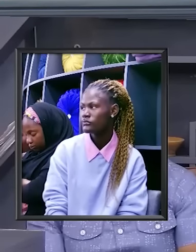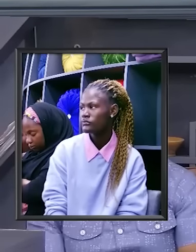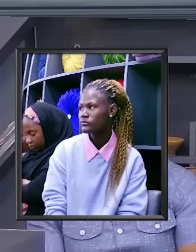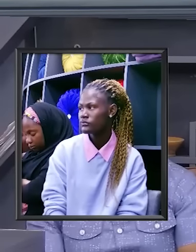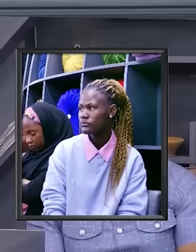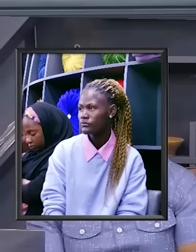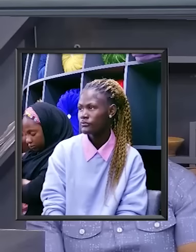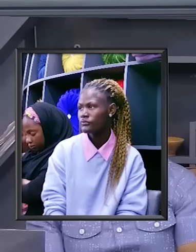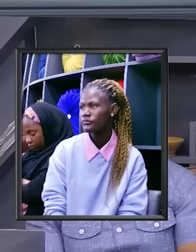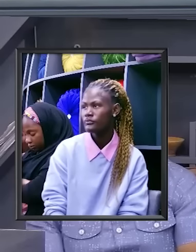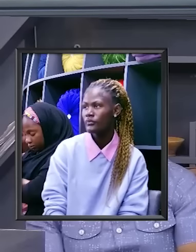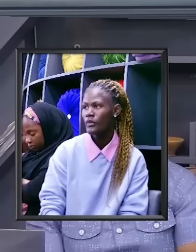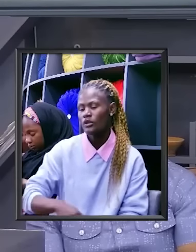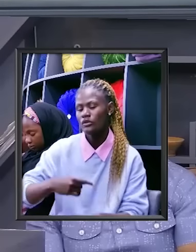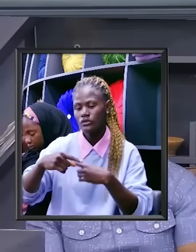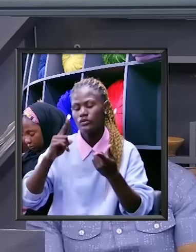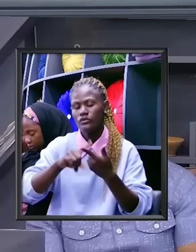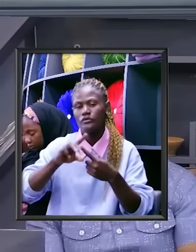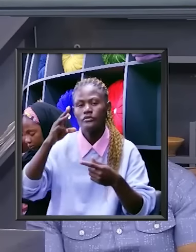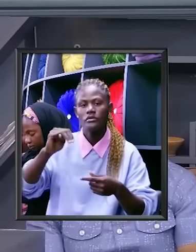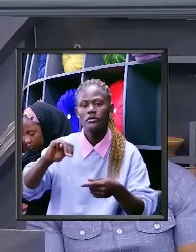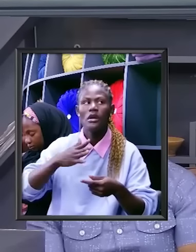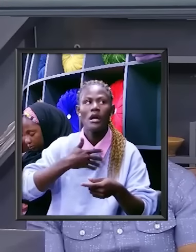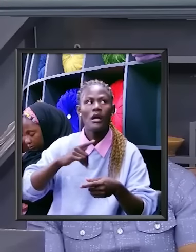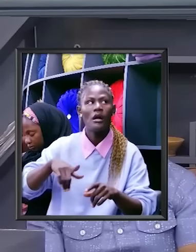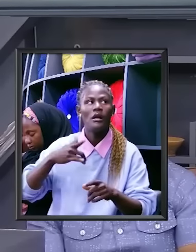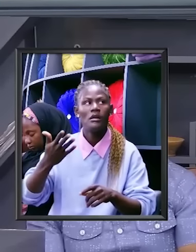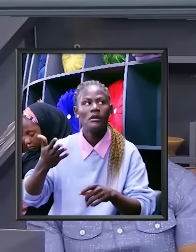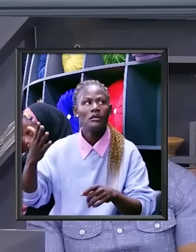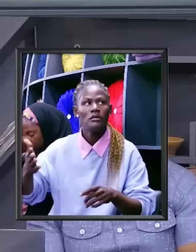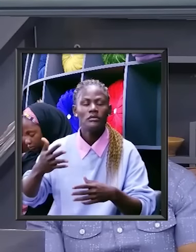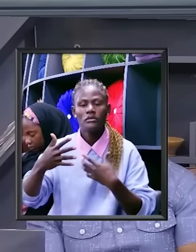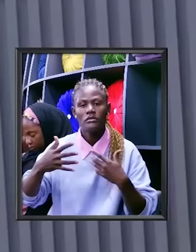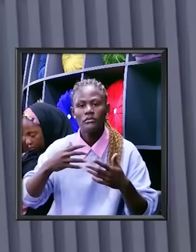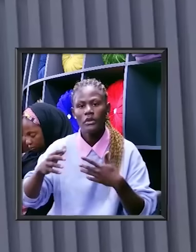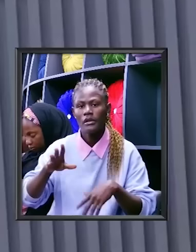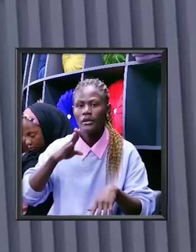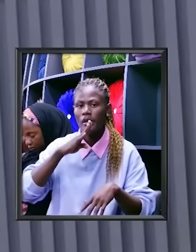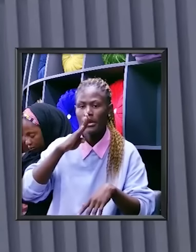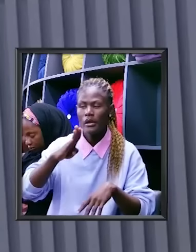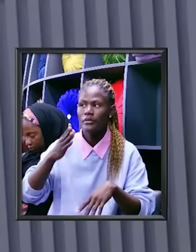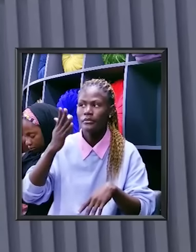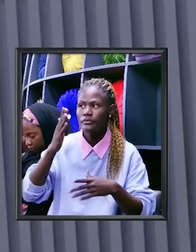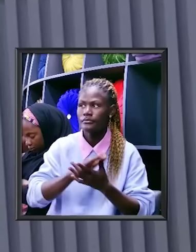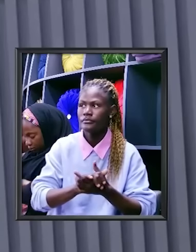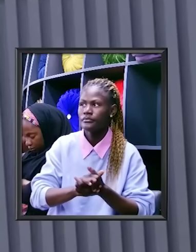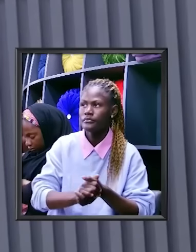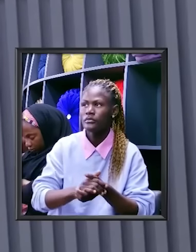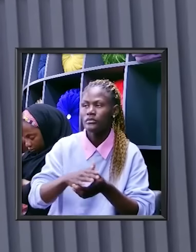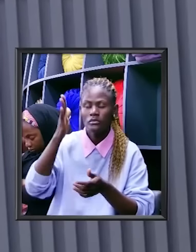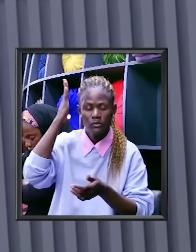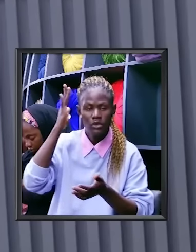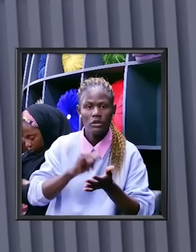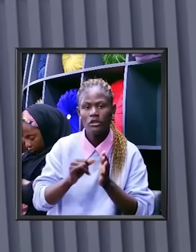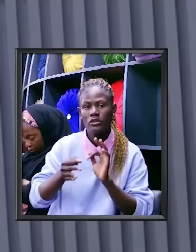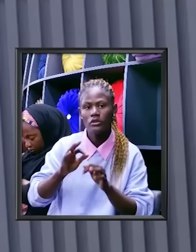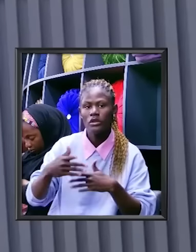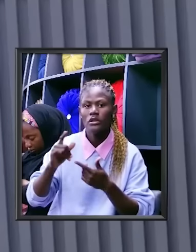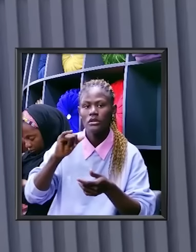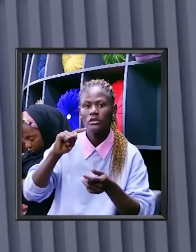delivery gap. So let us go to them and then let this matter be redressed. I believe when we take it to them that we'll come back